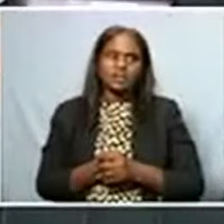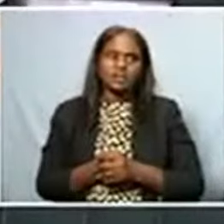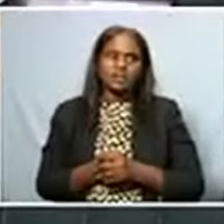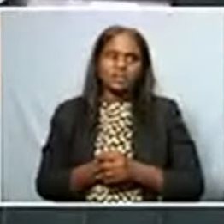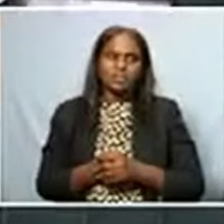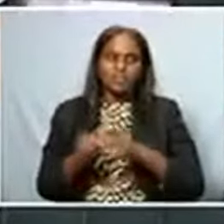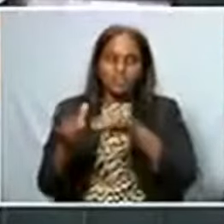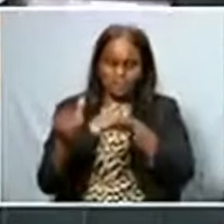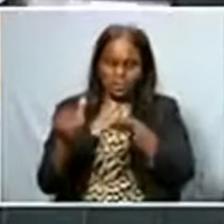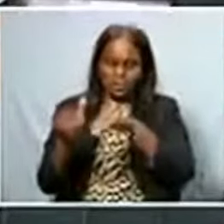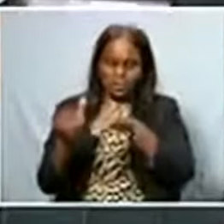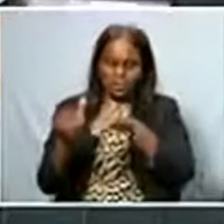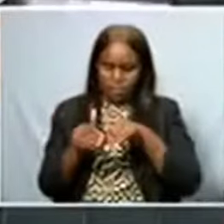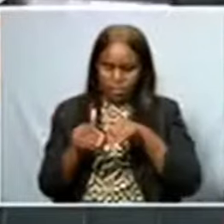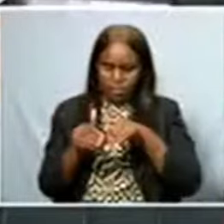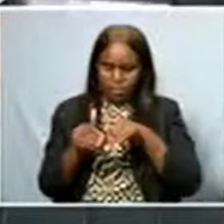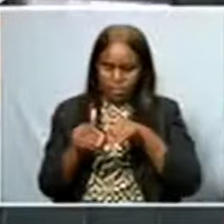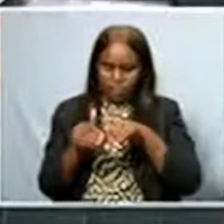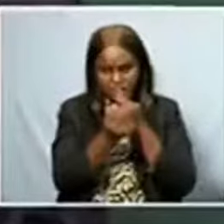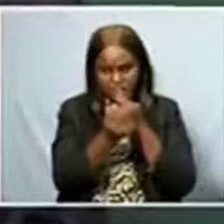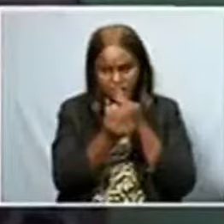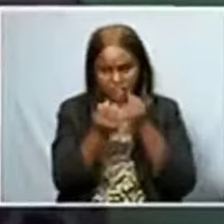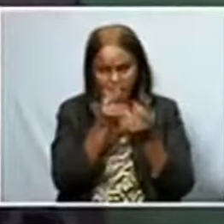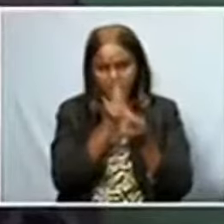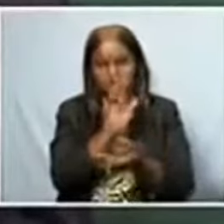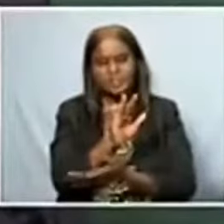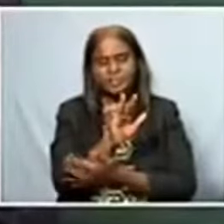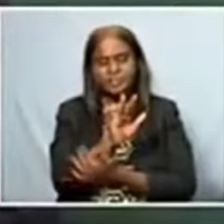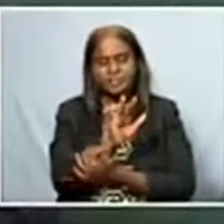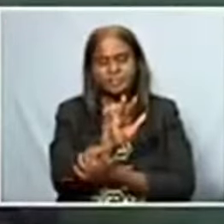the figures or go ahead and debate.